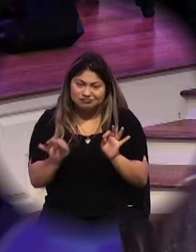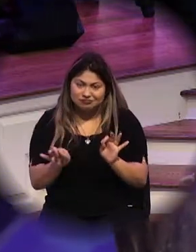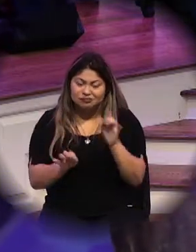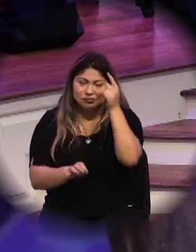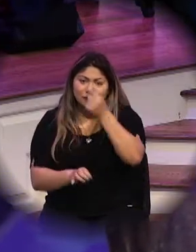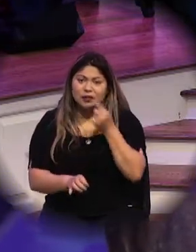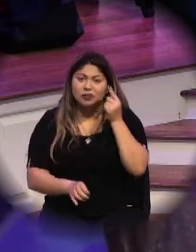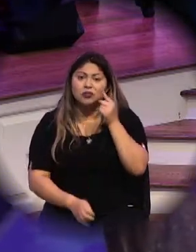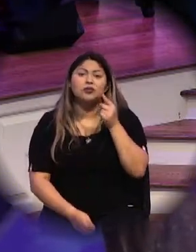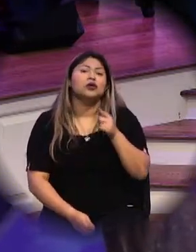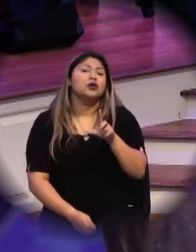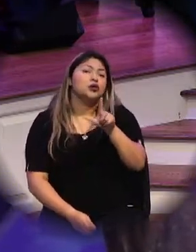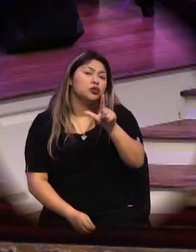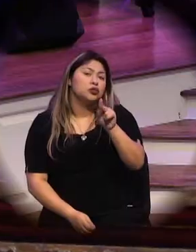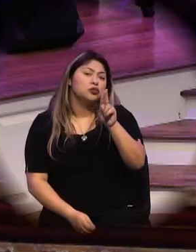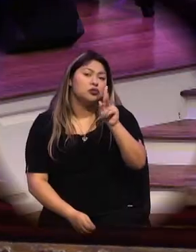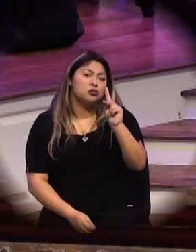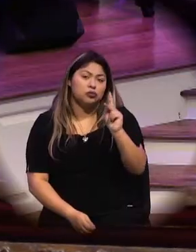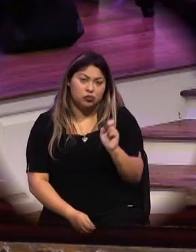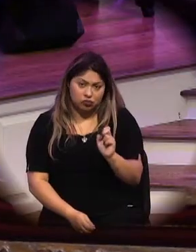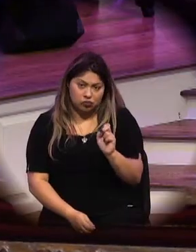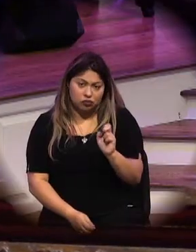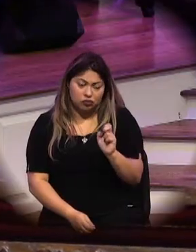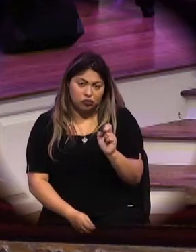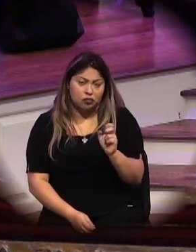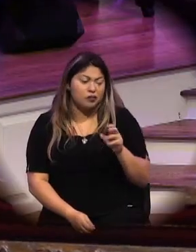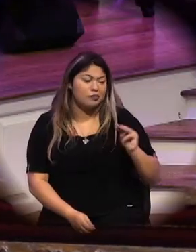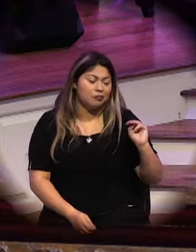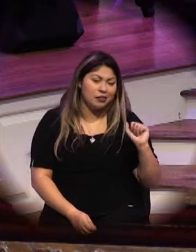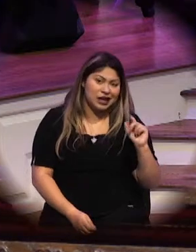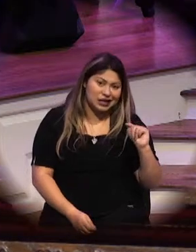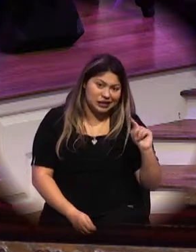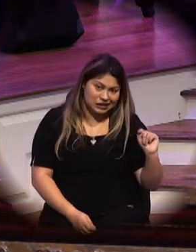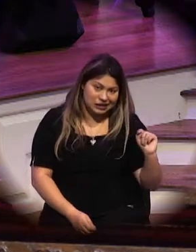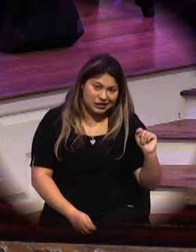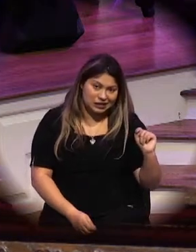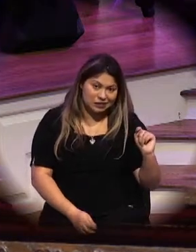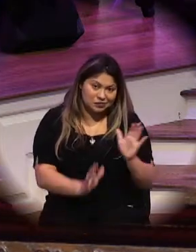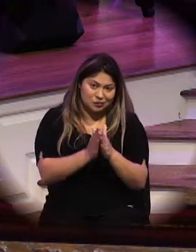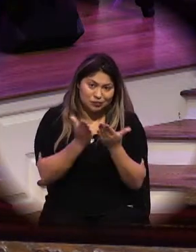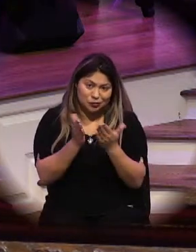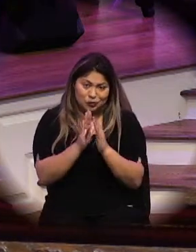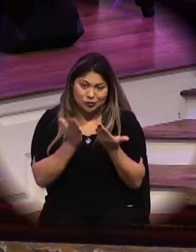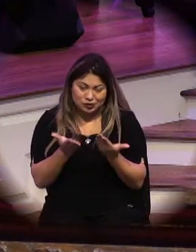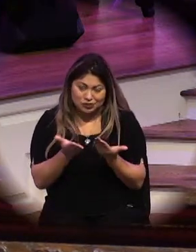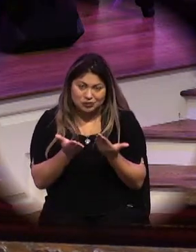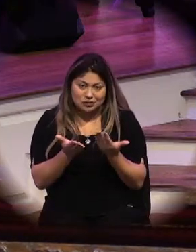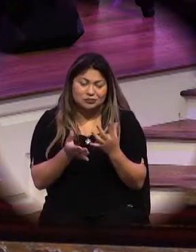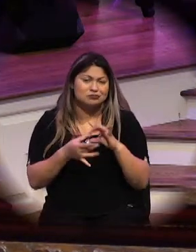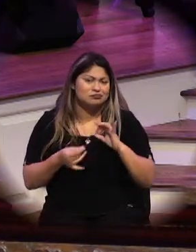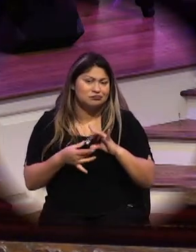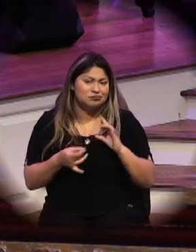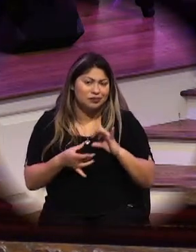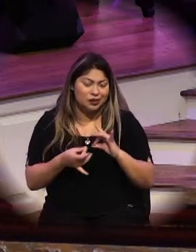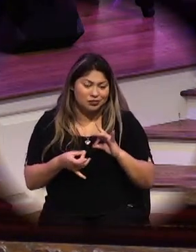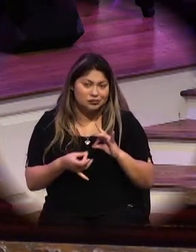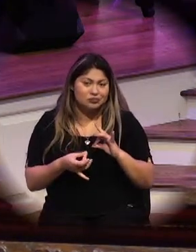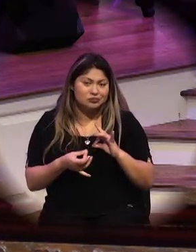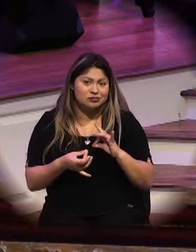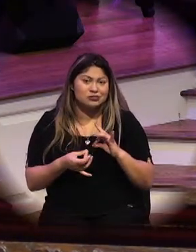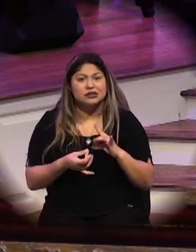or Matthew's gospel that speak of the birth of Jesus. We don't always think of the Psalms. In fact, right, the Psalms were